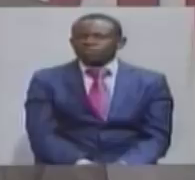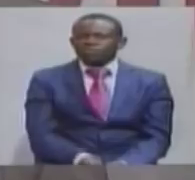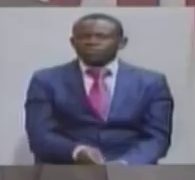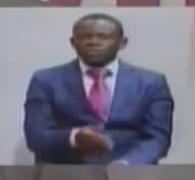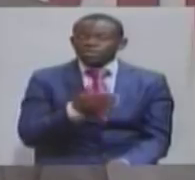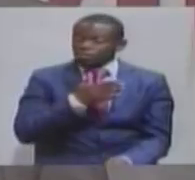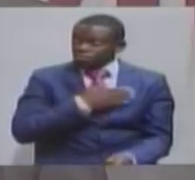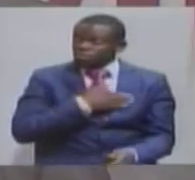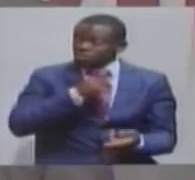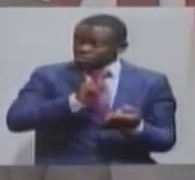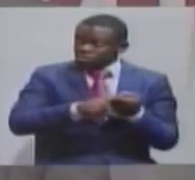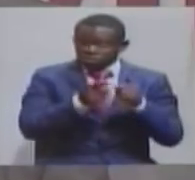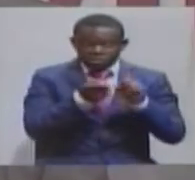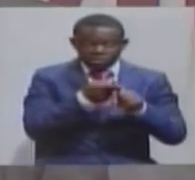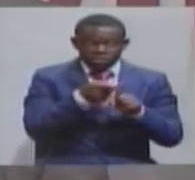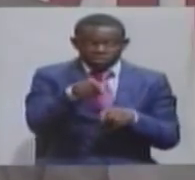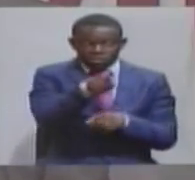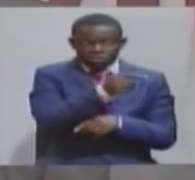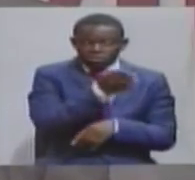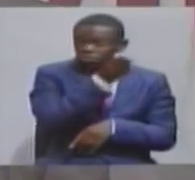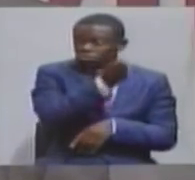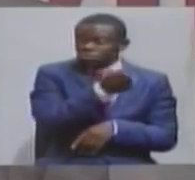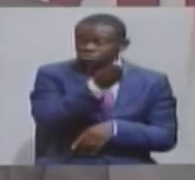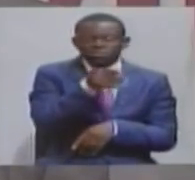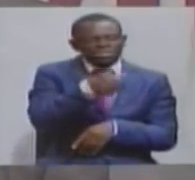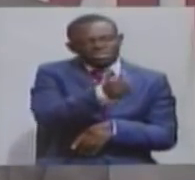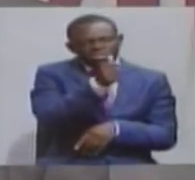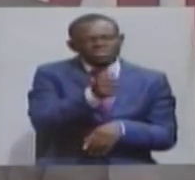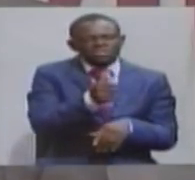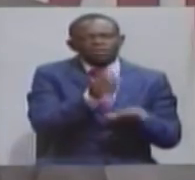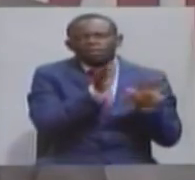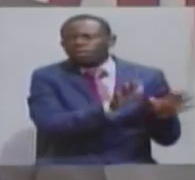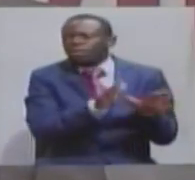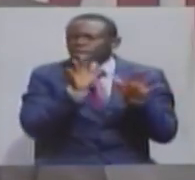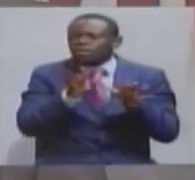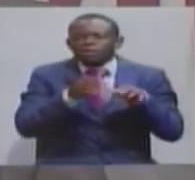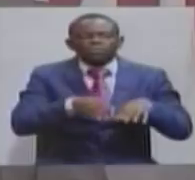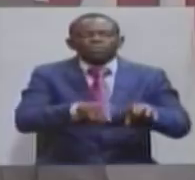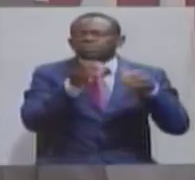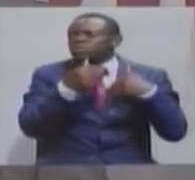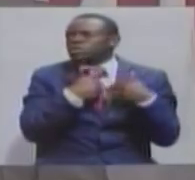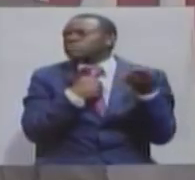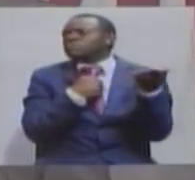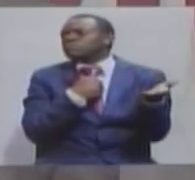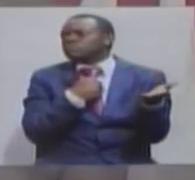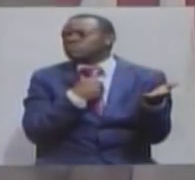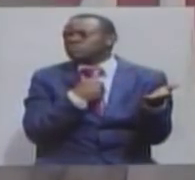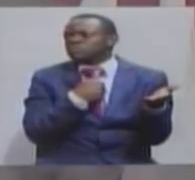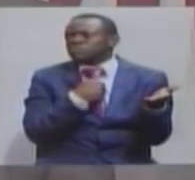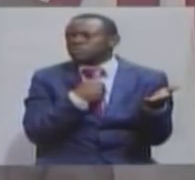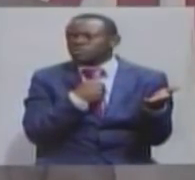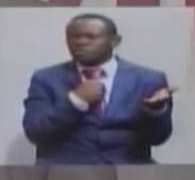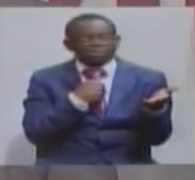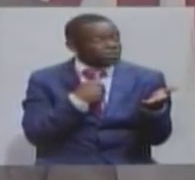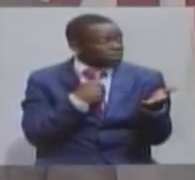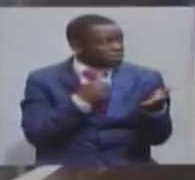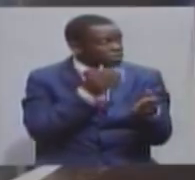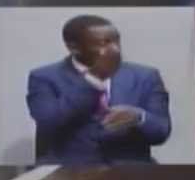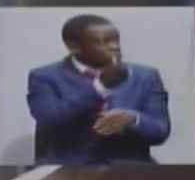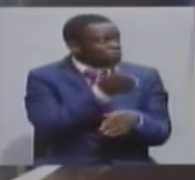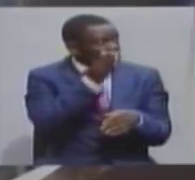UPND are not even sure what they want to talk about. Because had they been sure... They're not the only ones firing shots at ZCID. Who